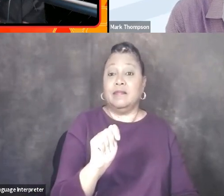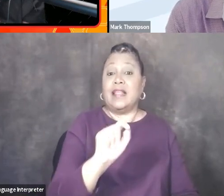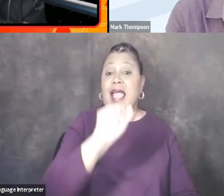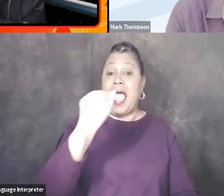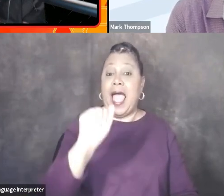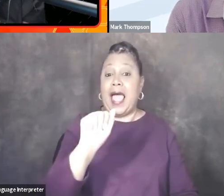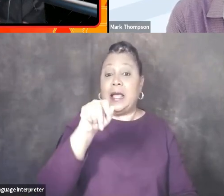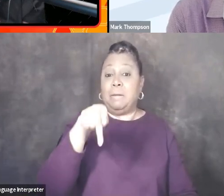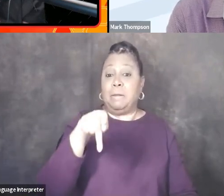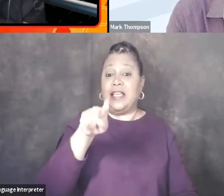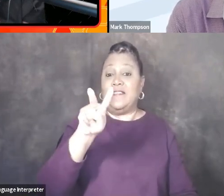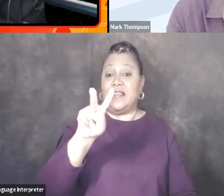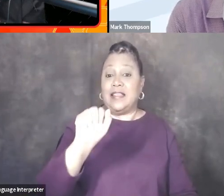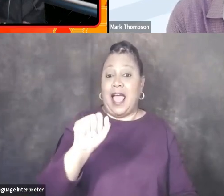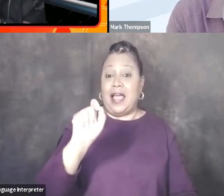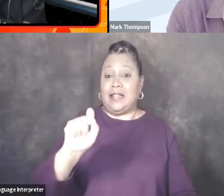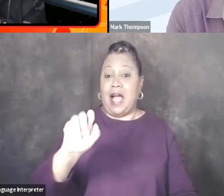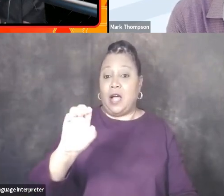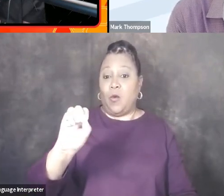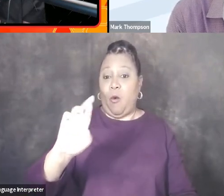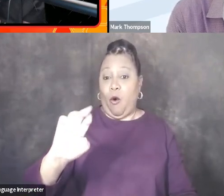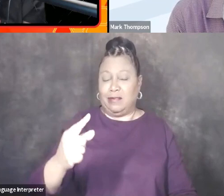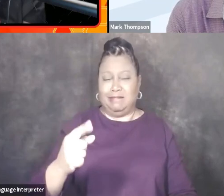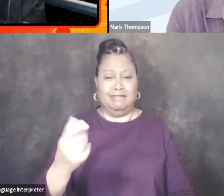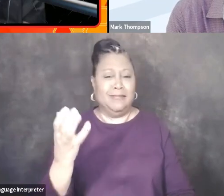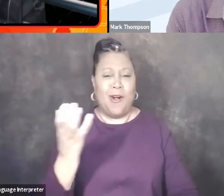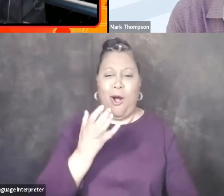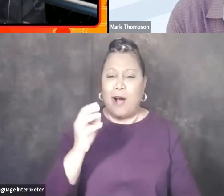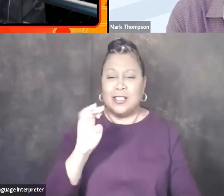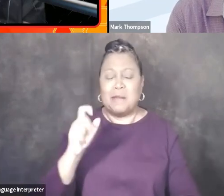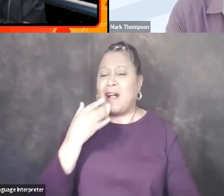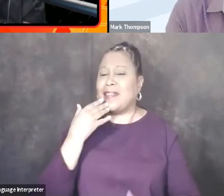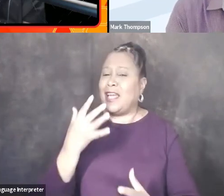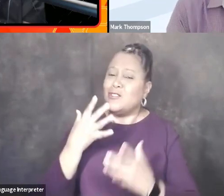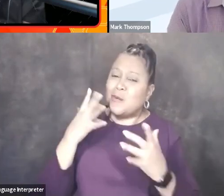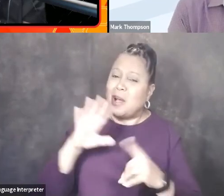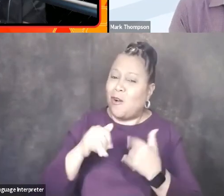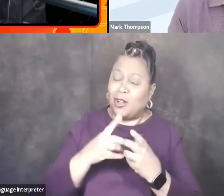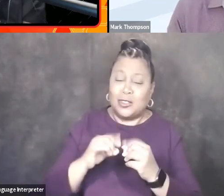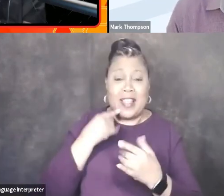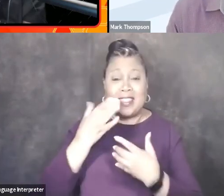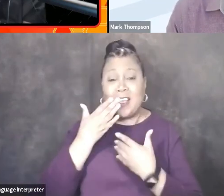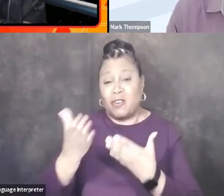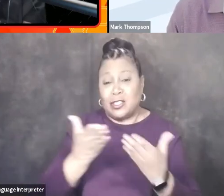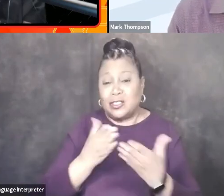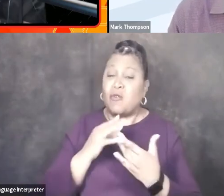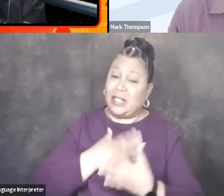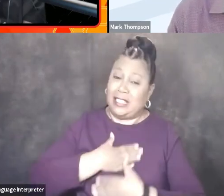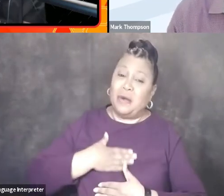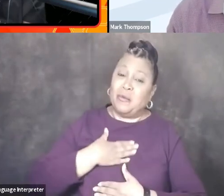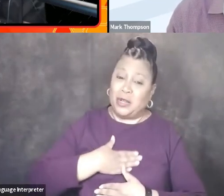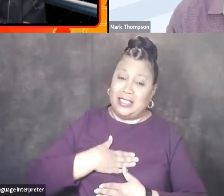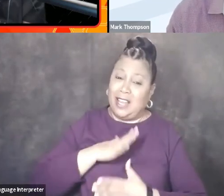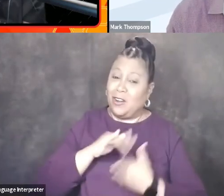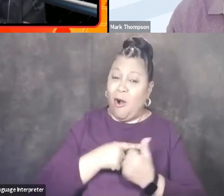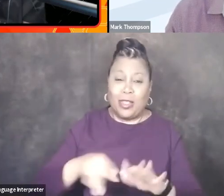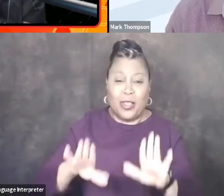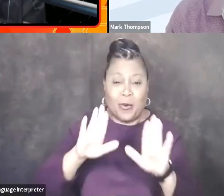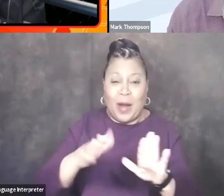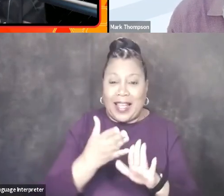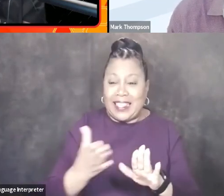at pva.org. Awesome, Mark. Thank you so much for all that you do. Thank you for your service, and really appreciate all the great